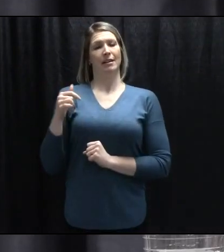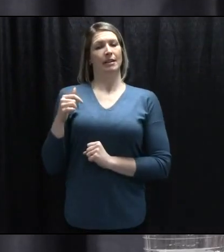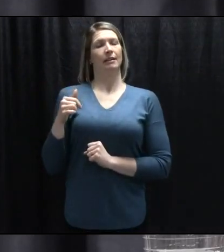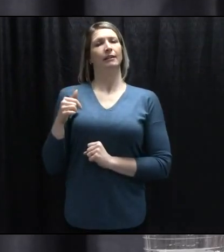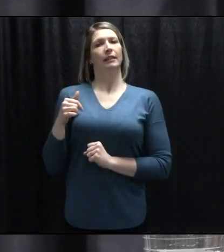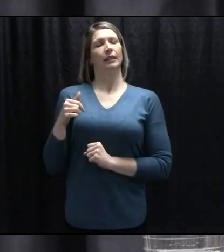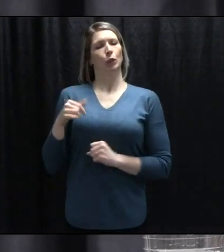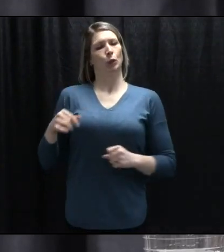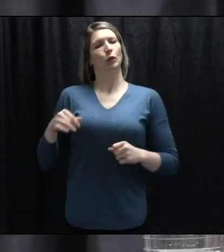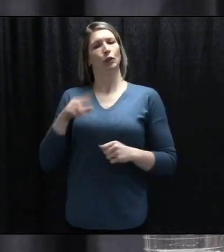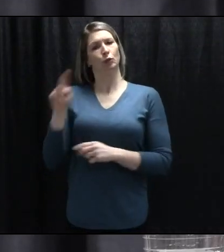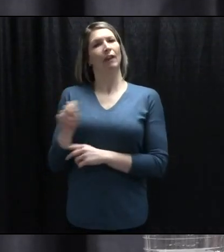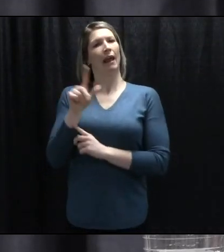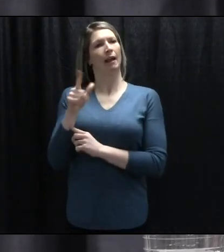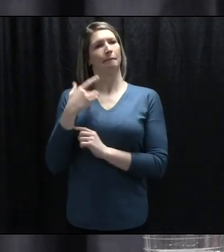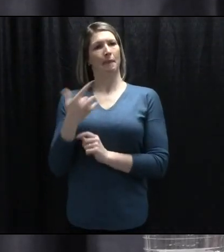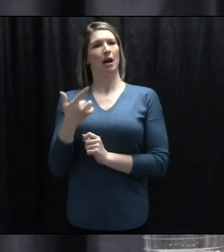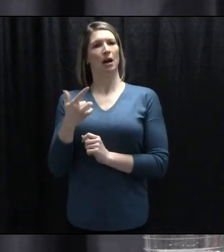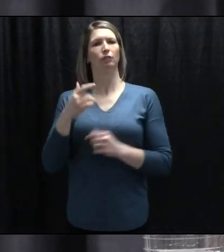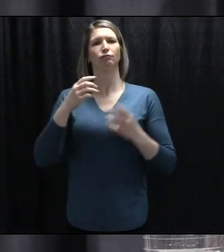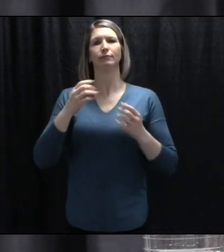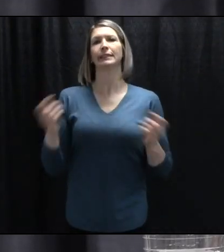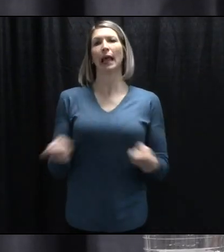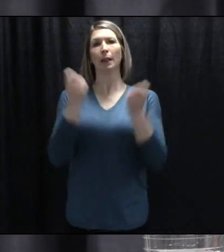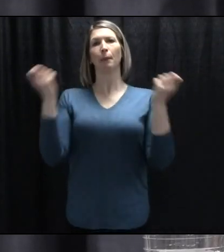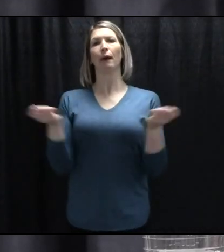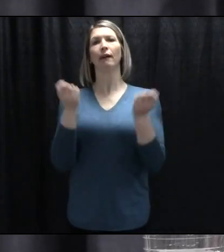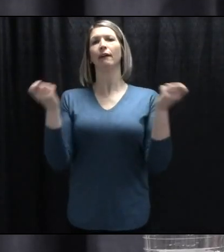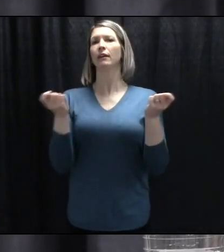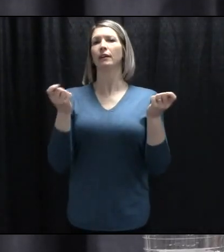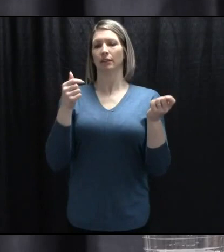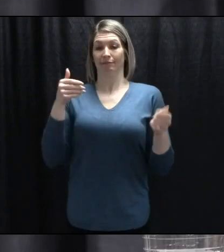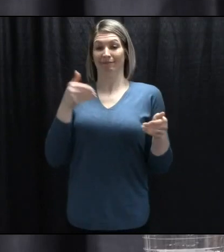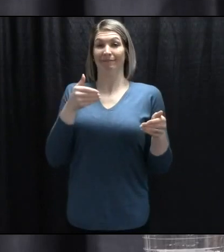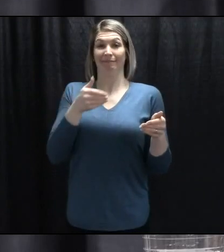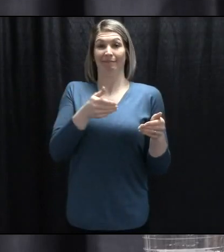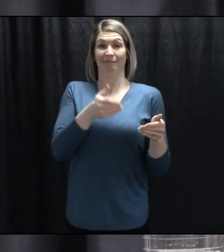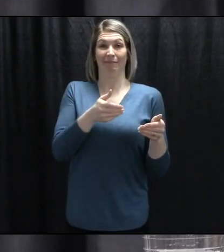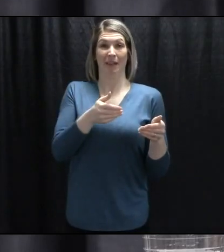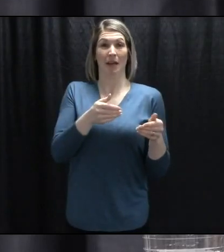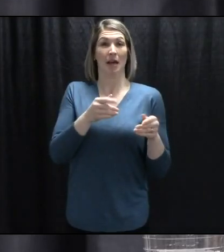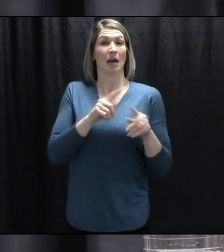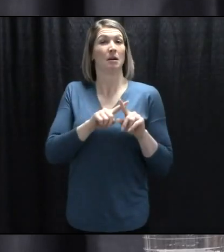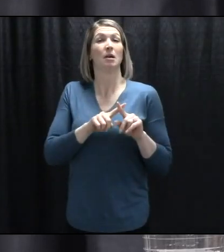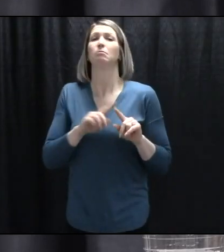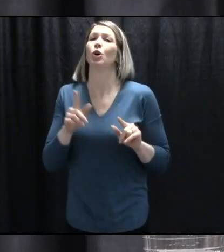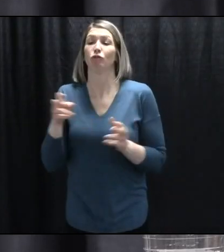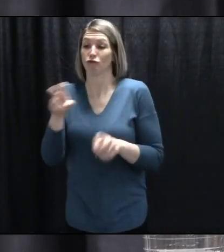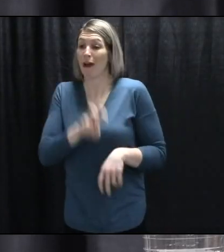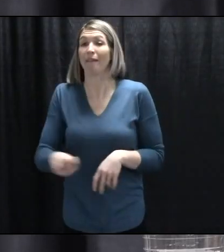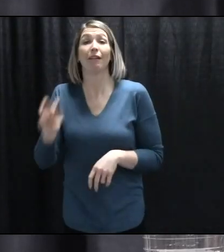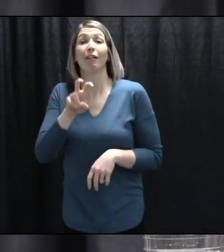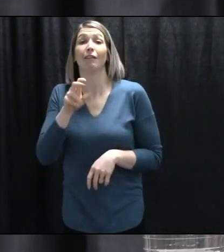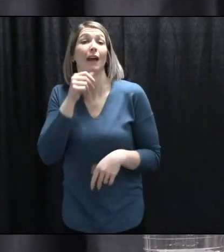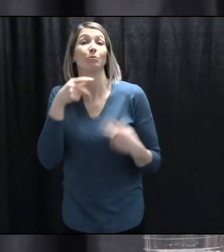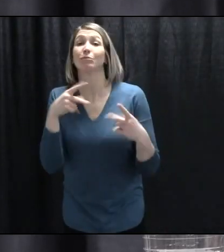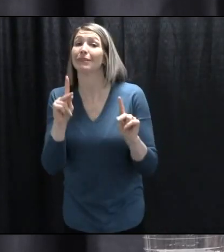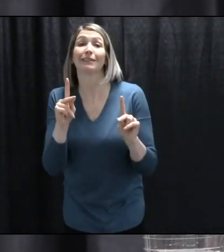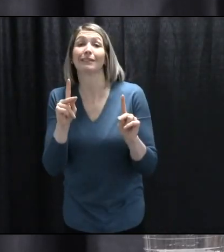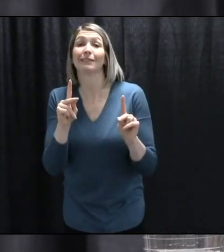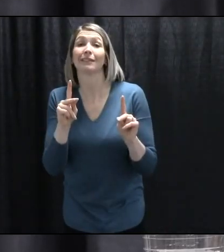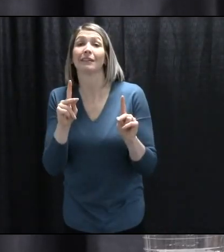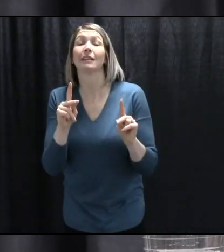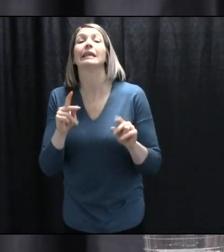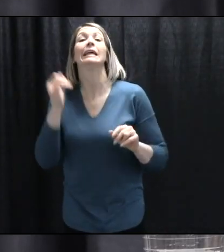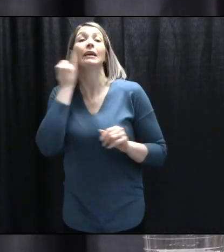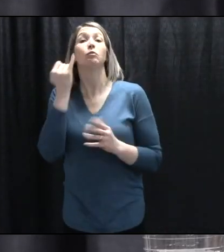the bulk of my comments earlier were around rethinking our Easter traditions and how we do family. If you want your